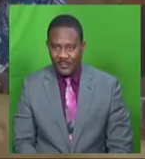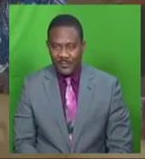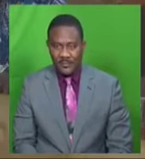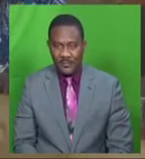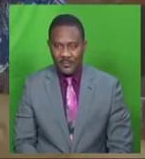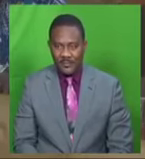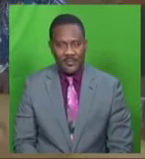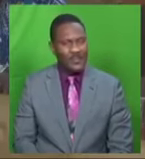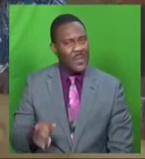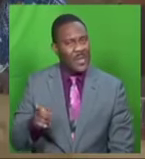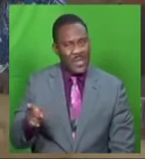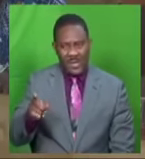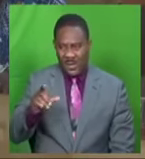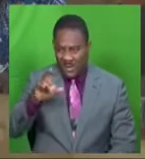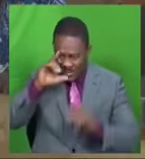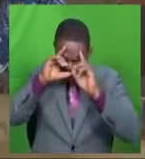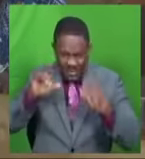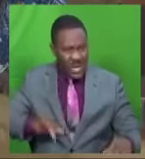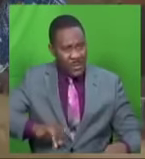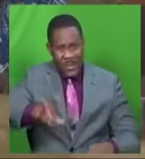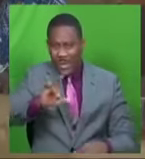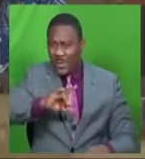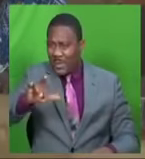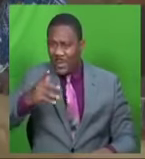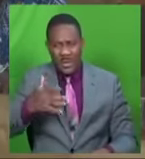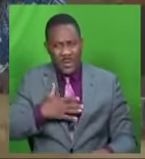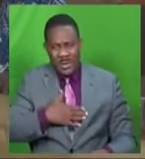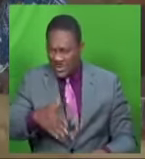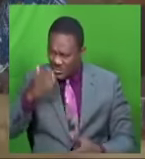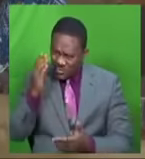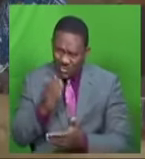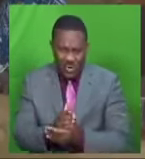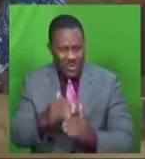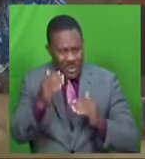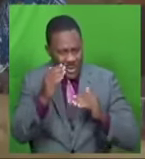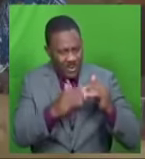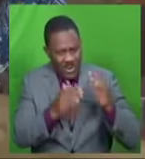much on his travels. He should cut down those travels and build houses for Ghanaians to live.